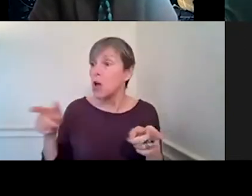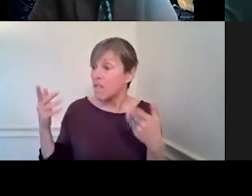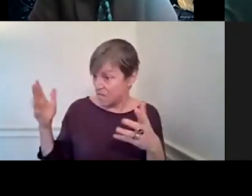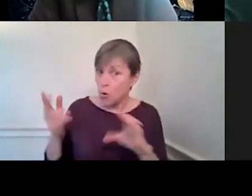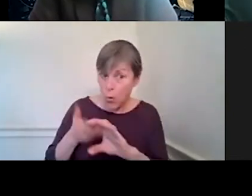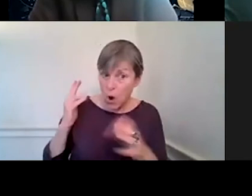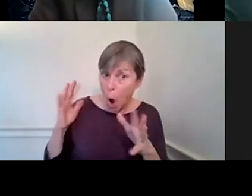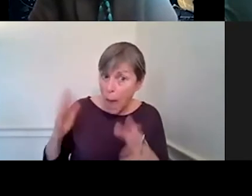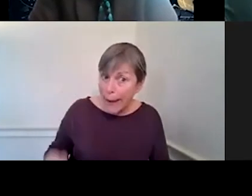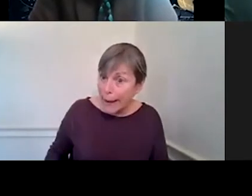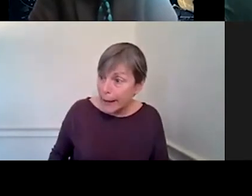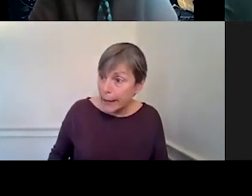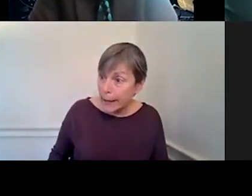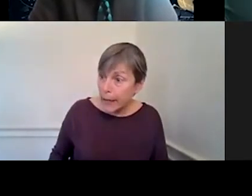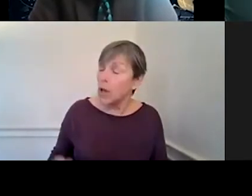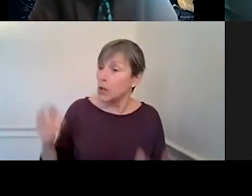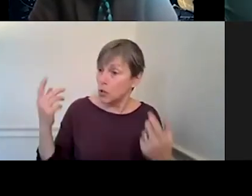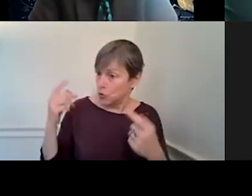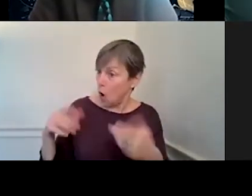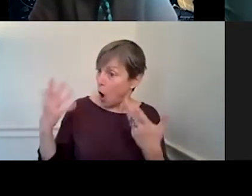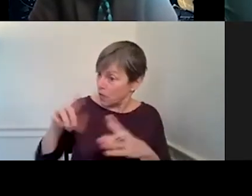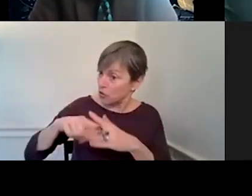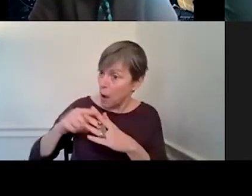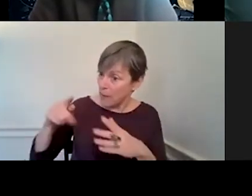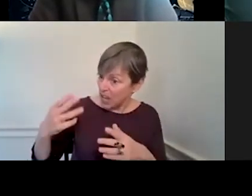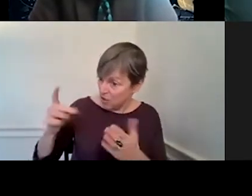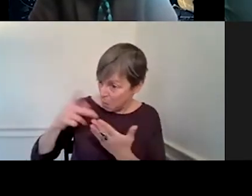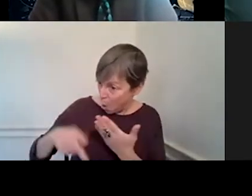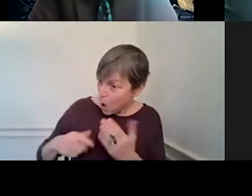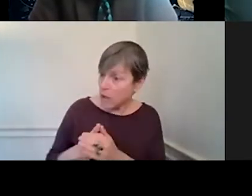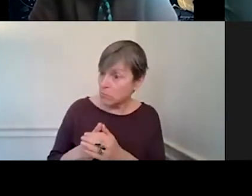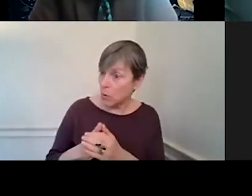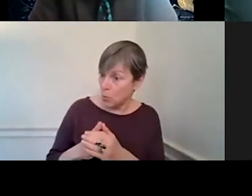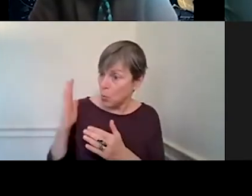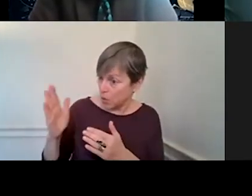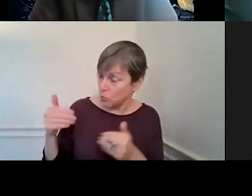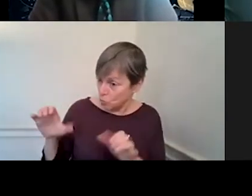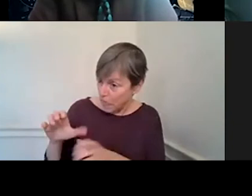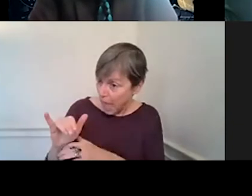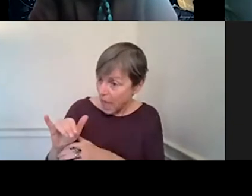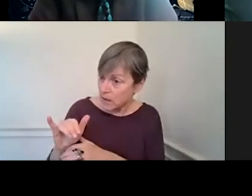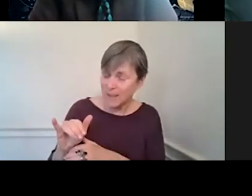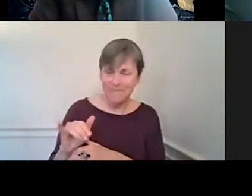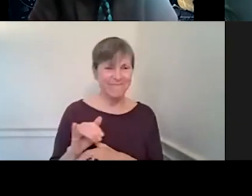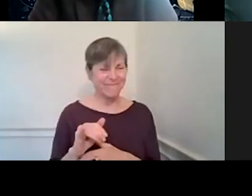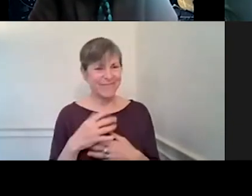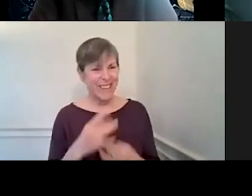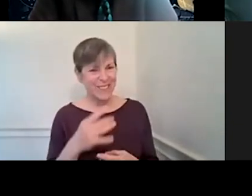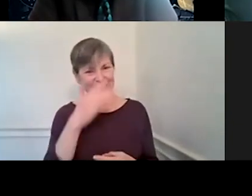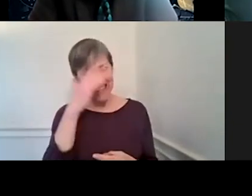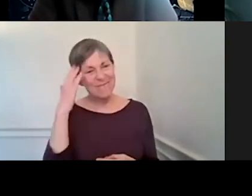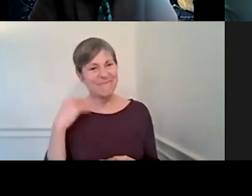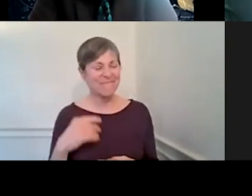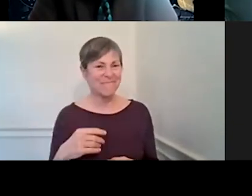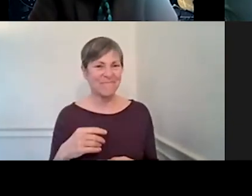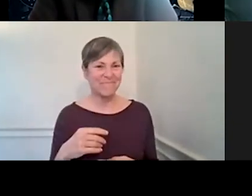Are you enrolled in a PhD program? And are you doing this? So the interesting exchange was, no,